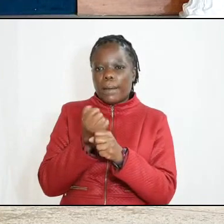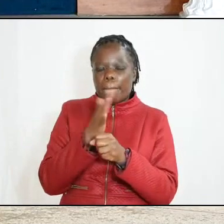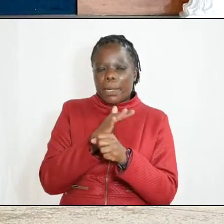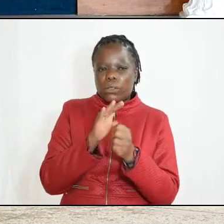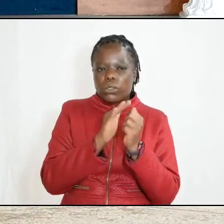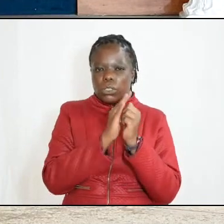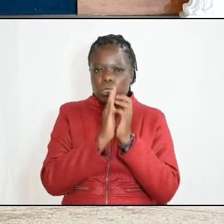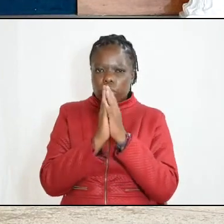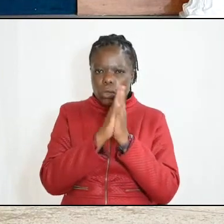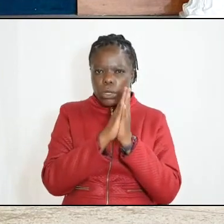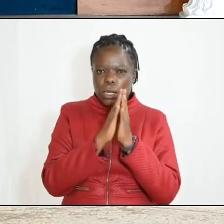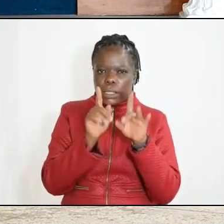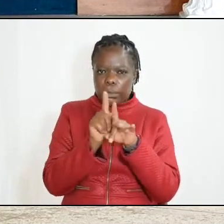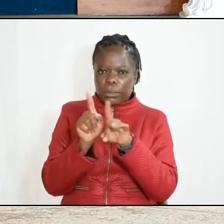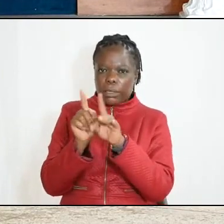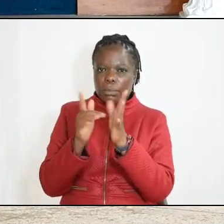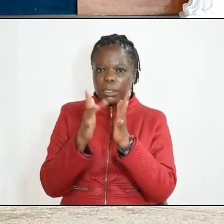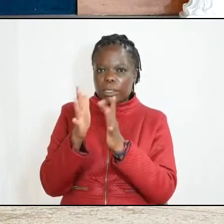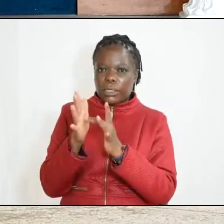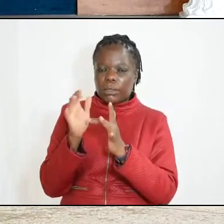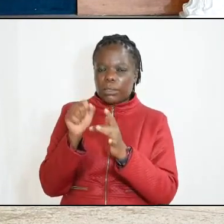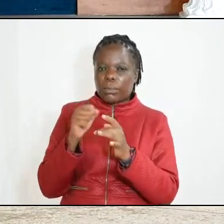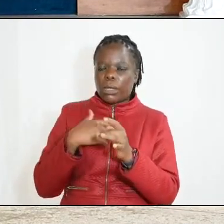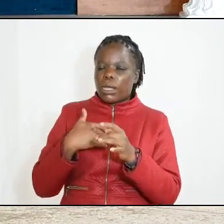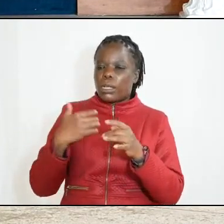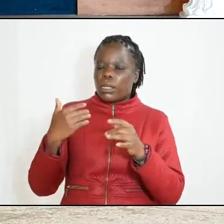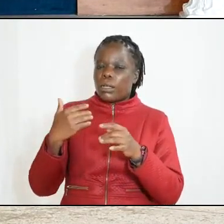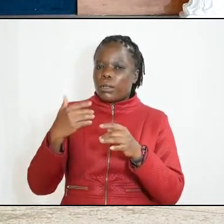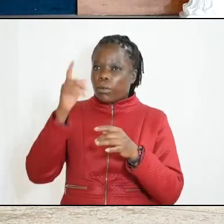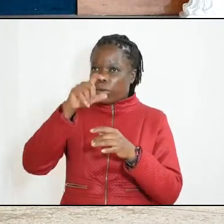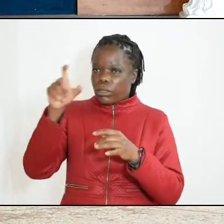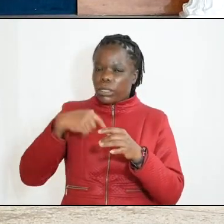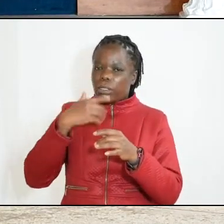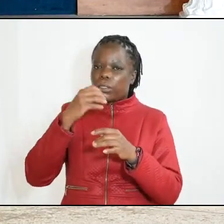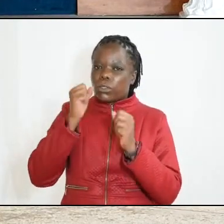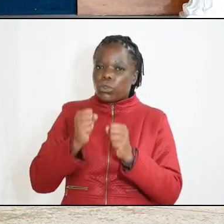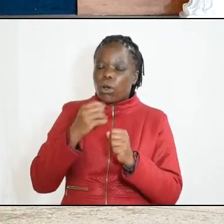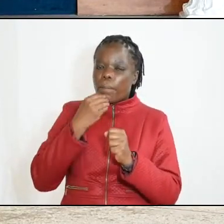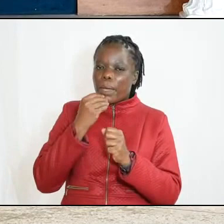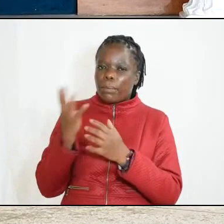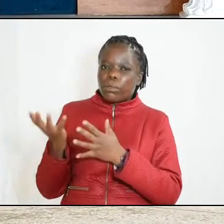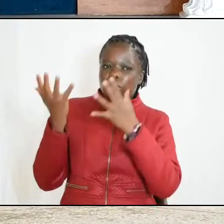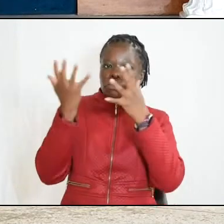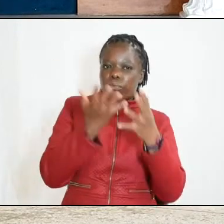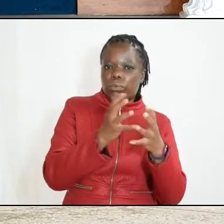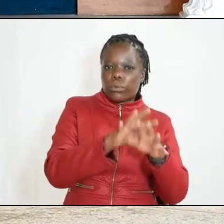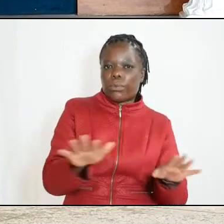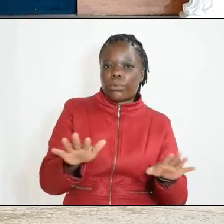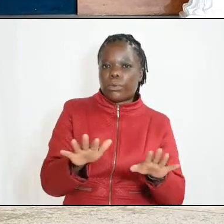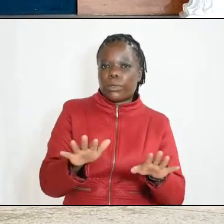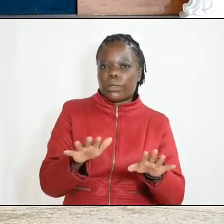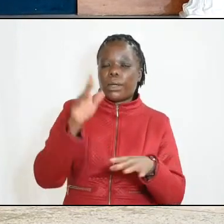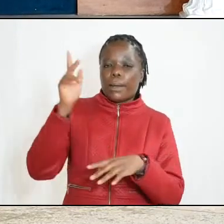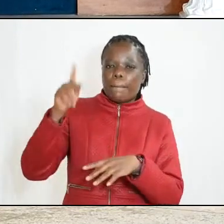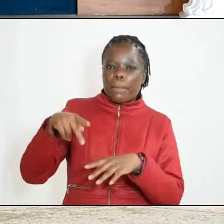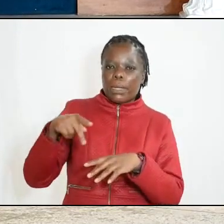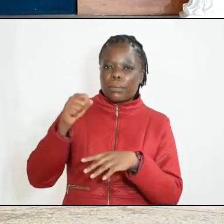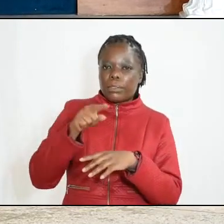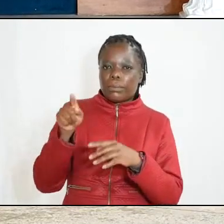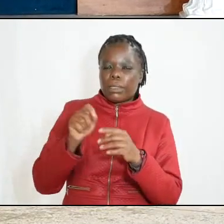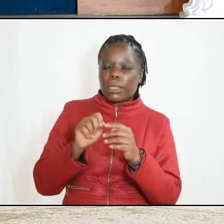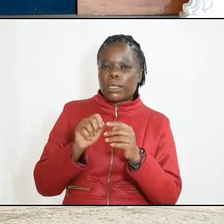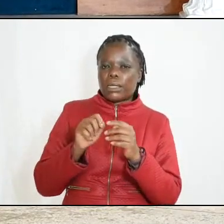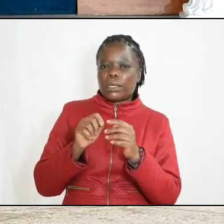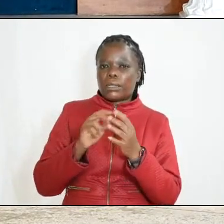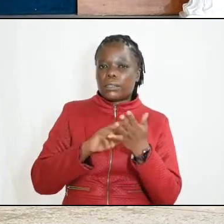soon as Christ was nailed on the cross, strong men came and lifted the cross high above the ground. Pilate then wrote an